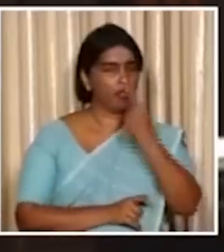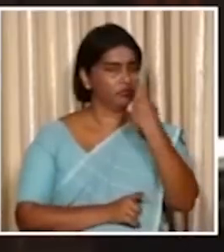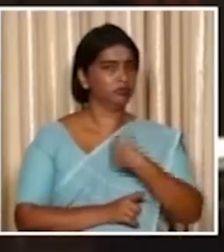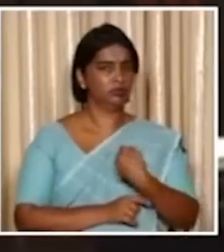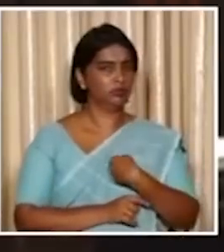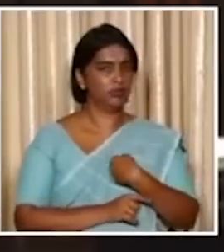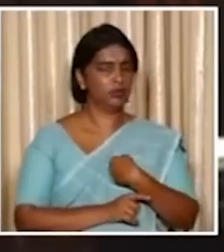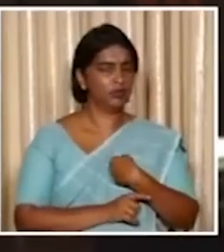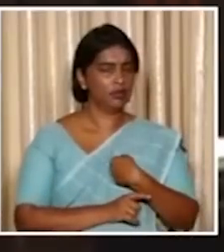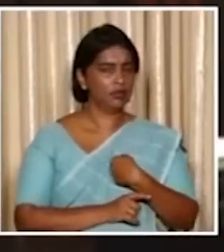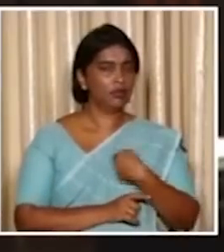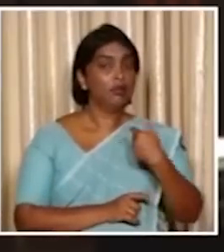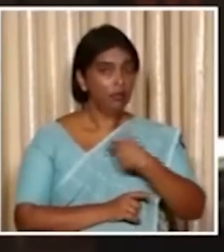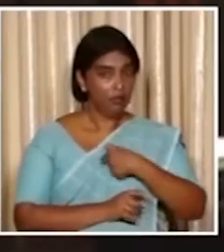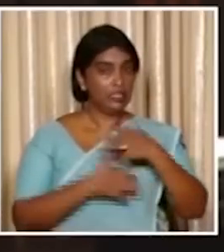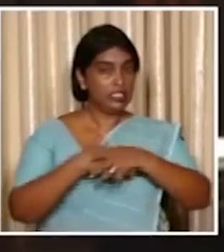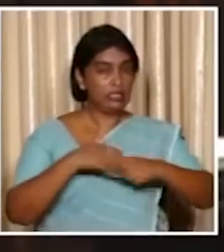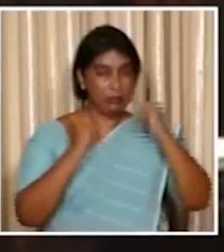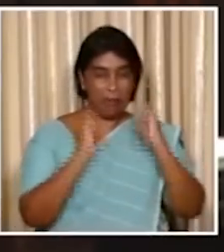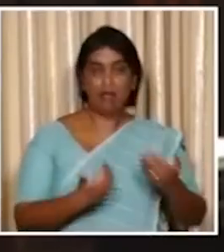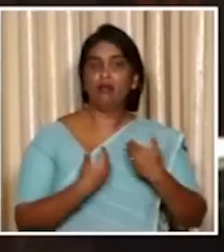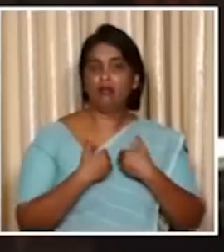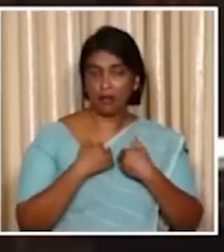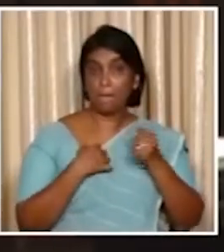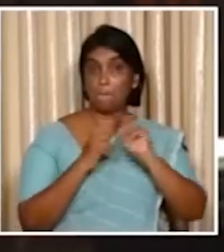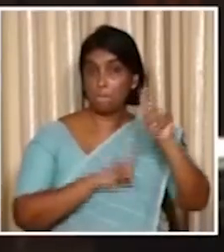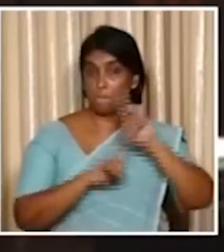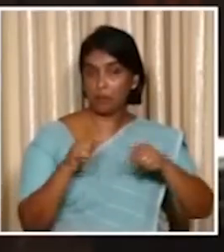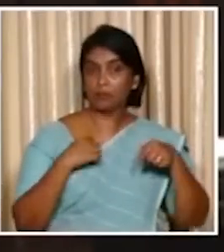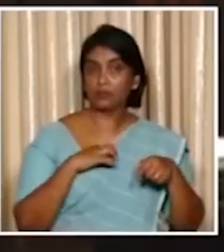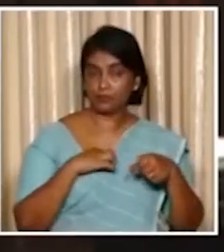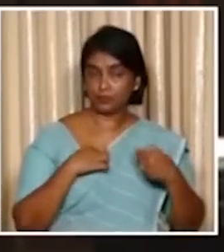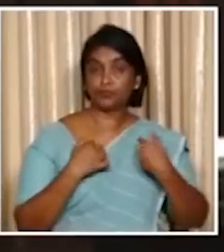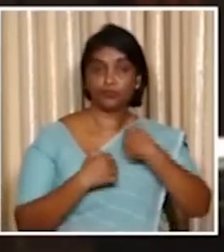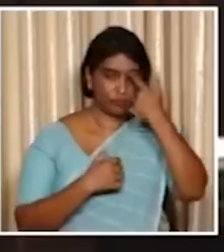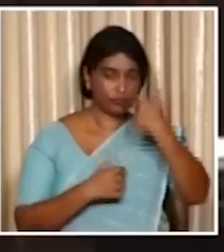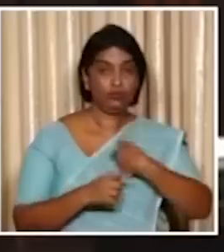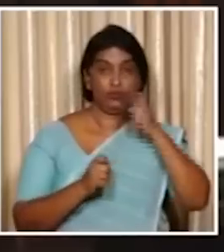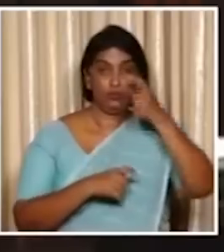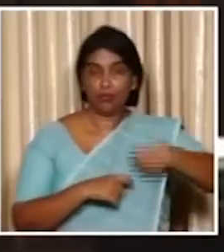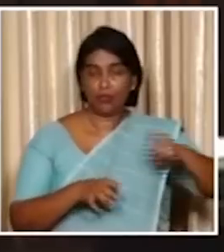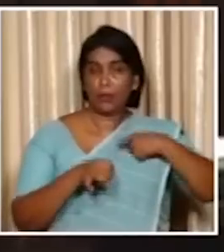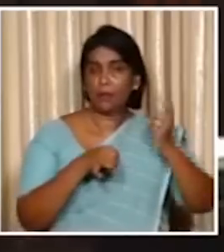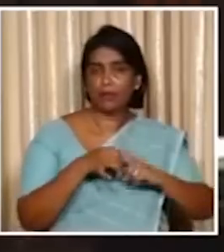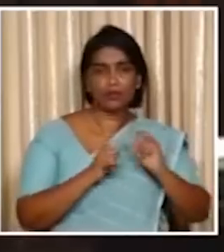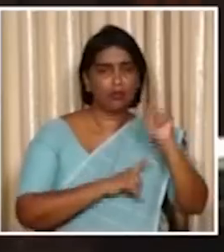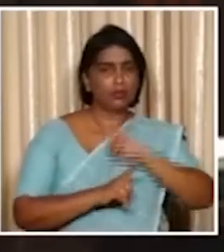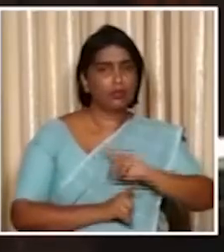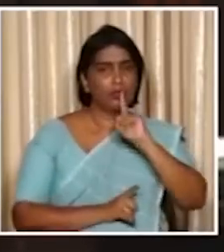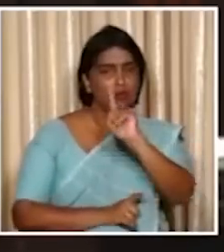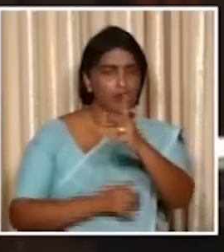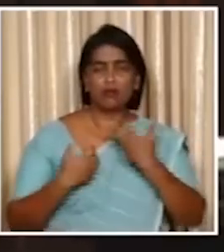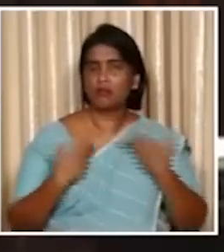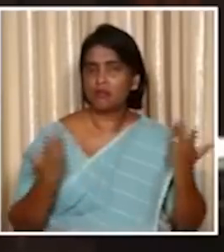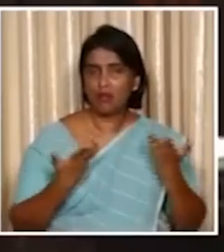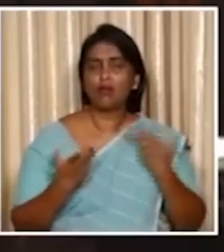said he called me a Jativadiya. Now in this parliament, if I am not able to raise my people's concerns in this parliament, when the relevant minister is here,